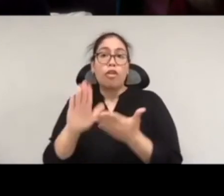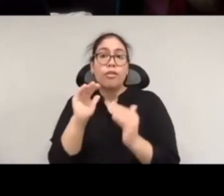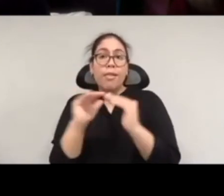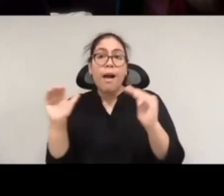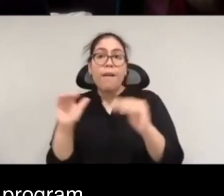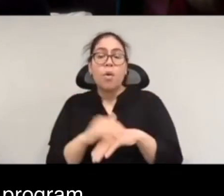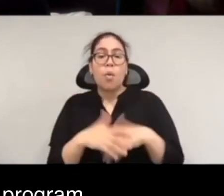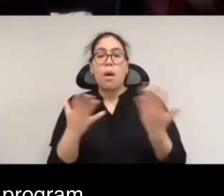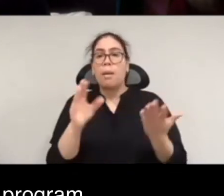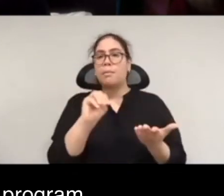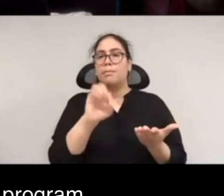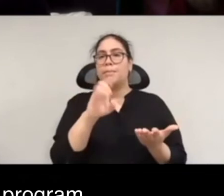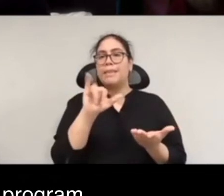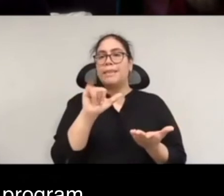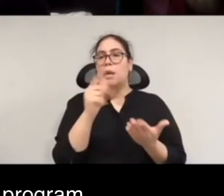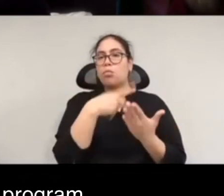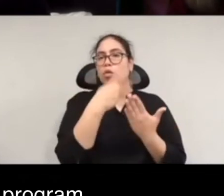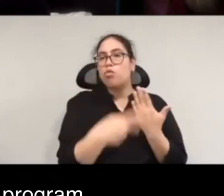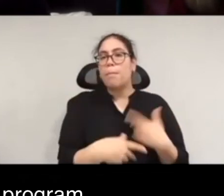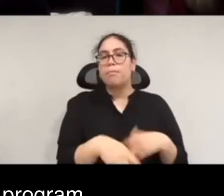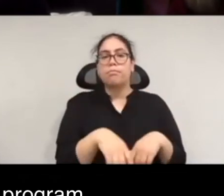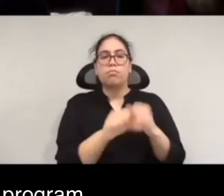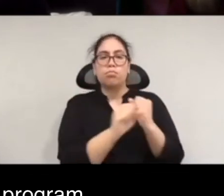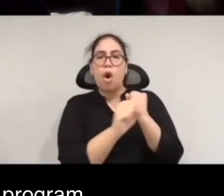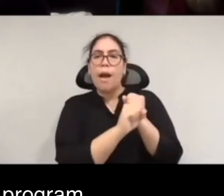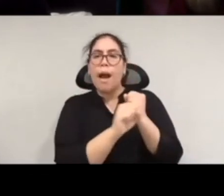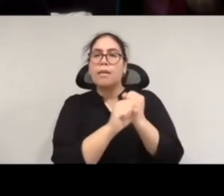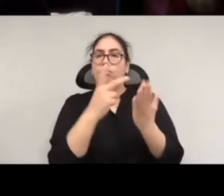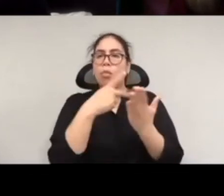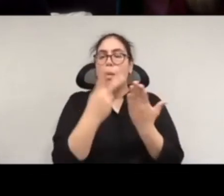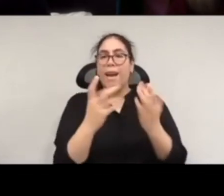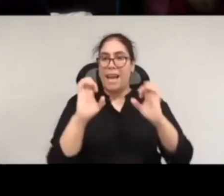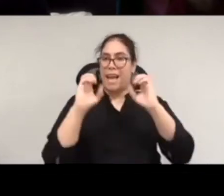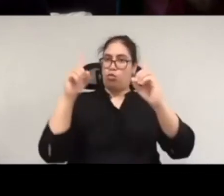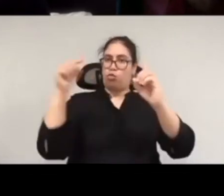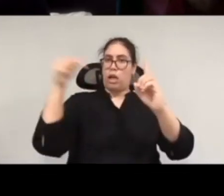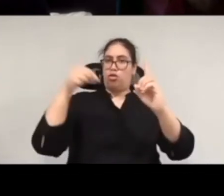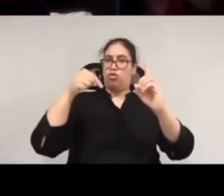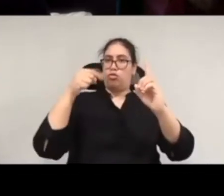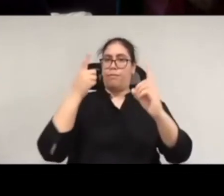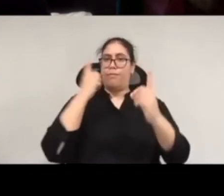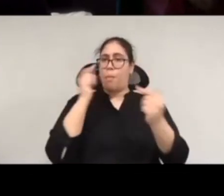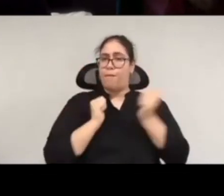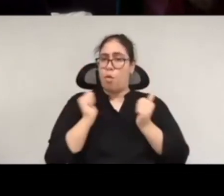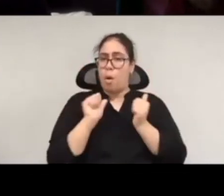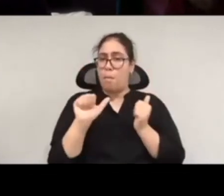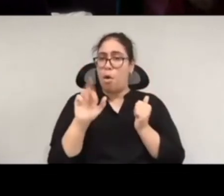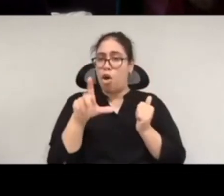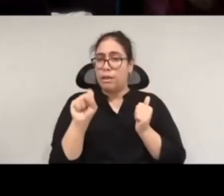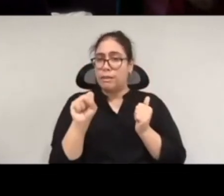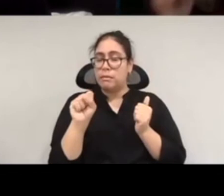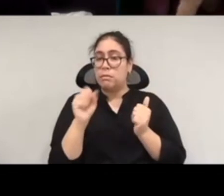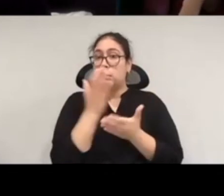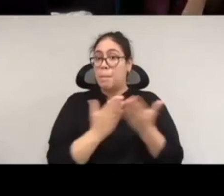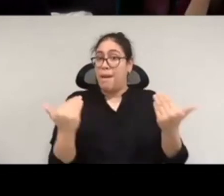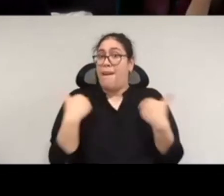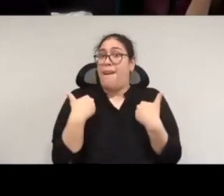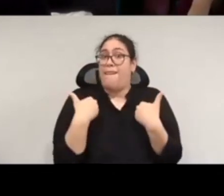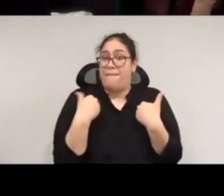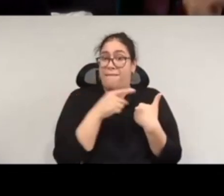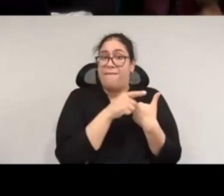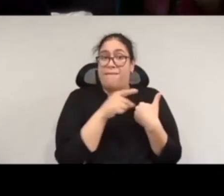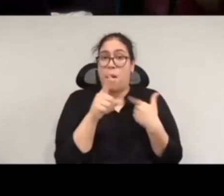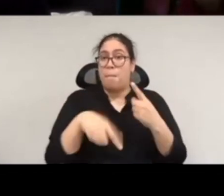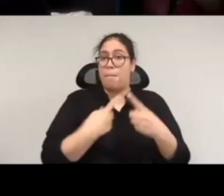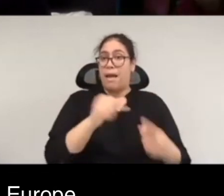media program, a broadcast program, wherever we are in education, for that matter, the performing arts. Some of them exist in the performing arts classes about audio